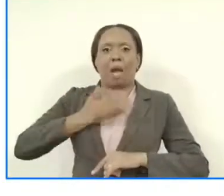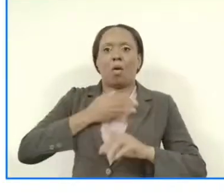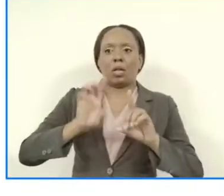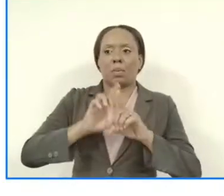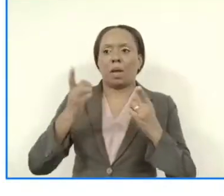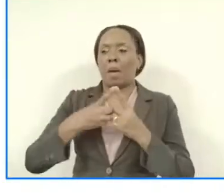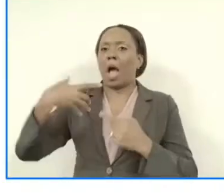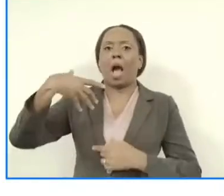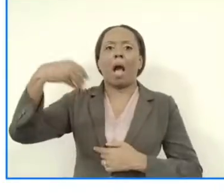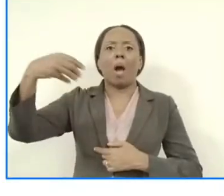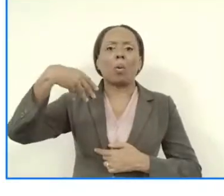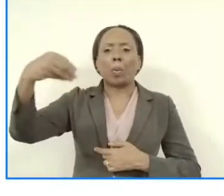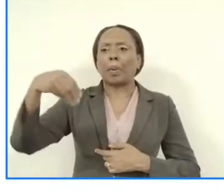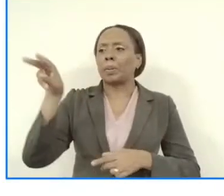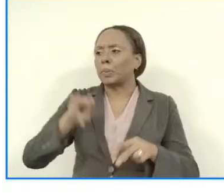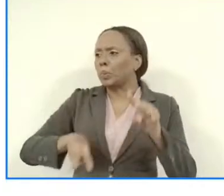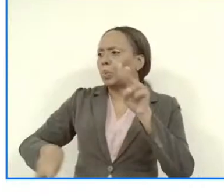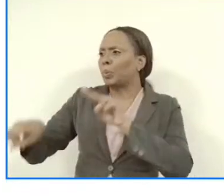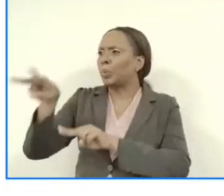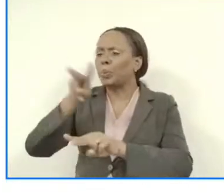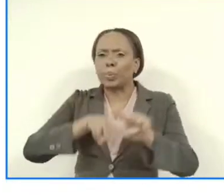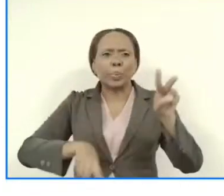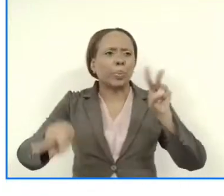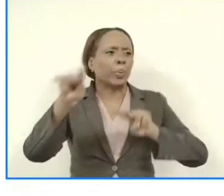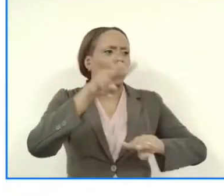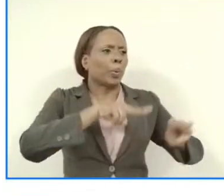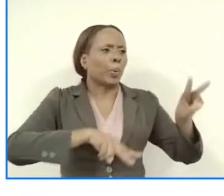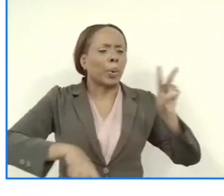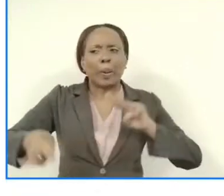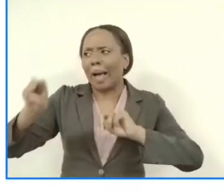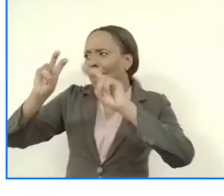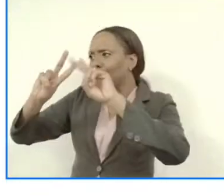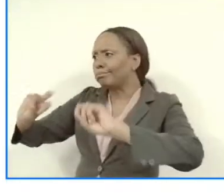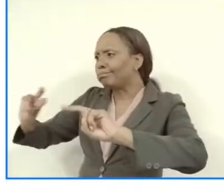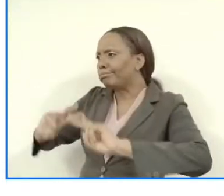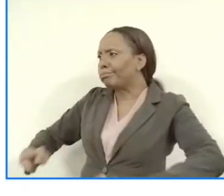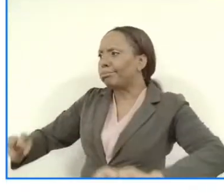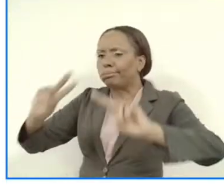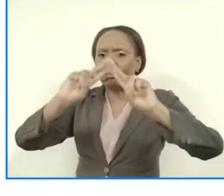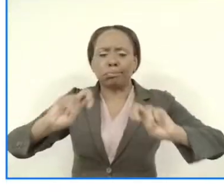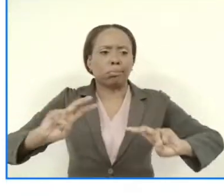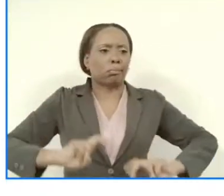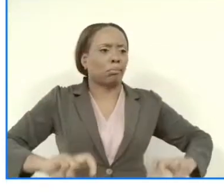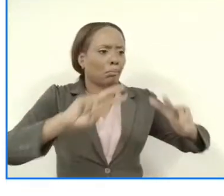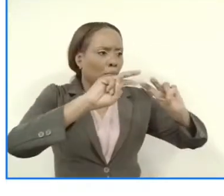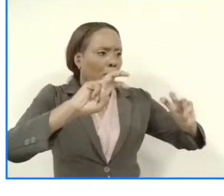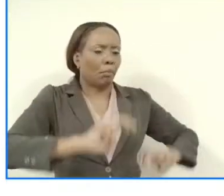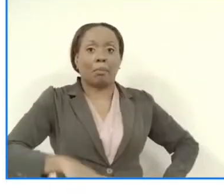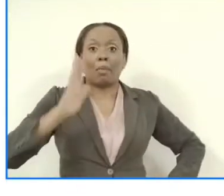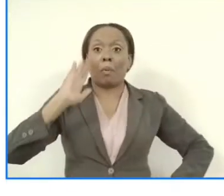and socioeconomic assessments as well. And